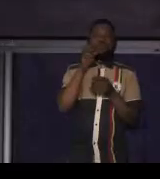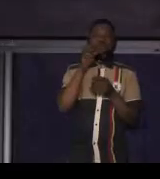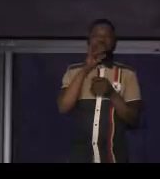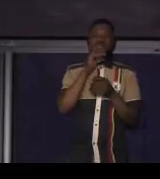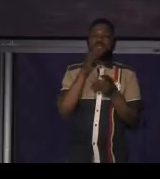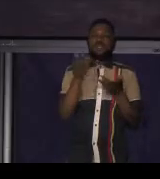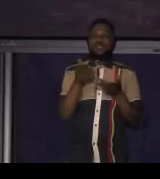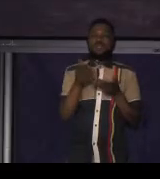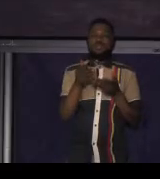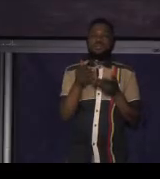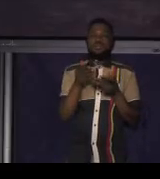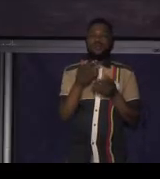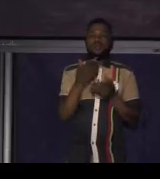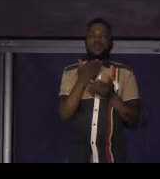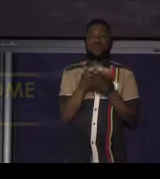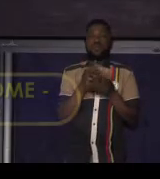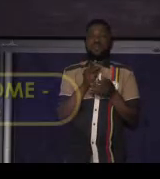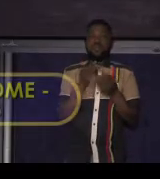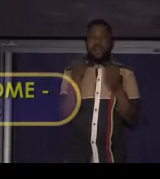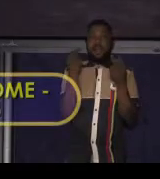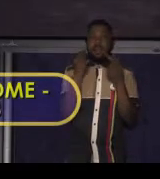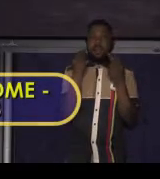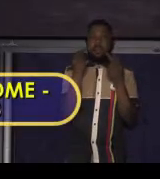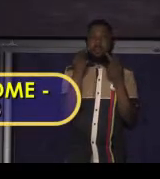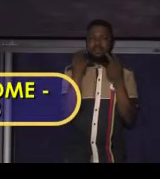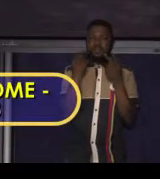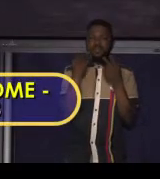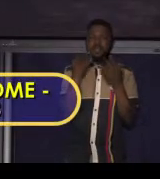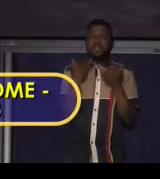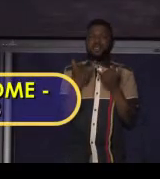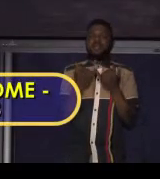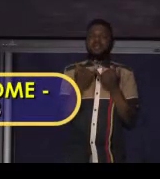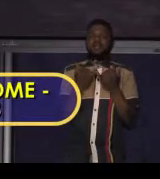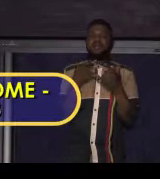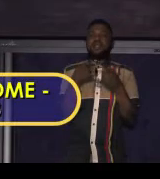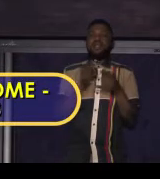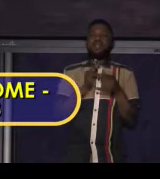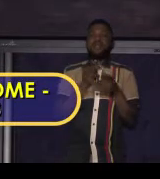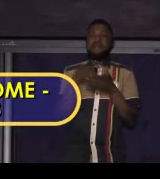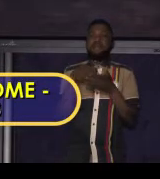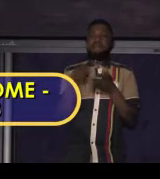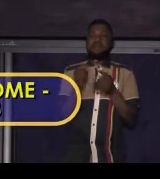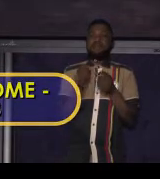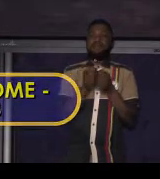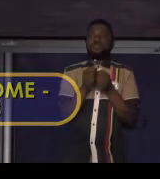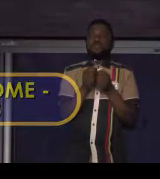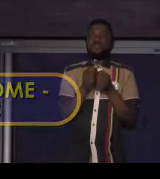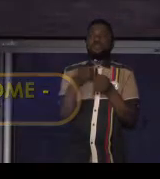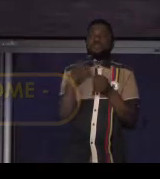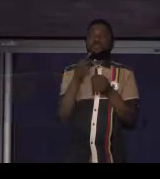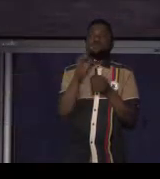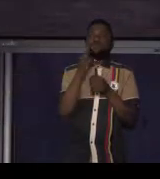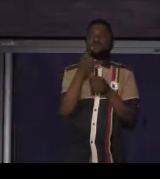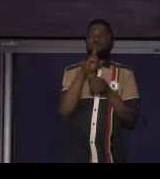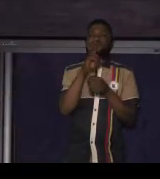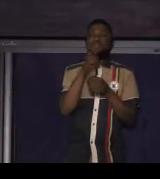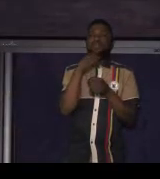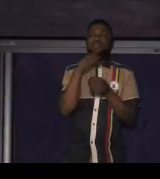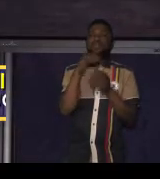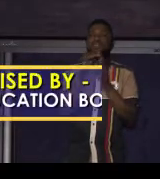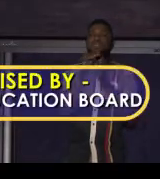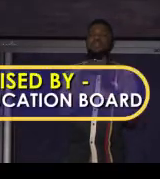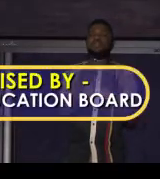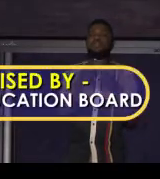Uncle Popo is here. Good. Eyes on me. Now, let's mark together. The